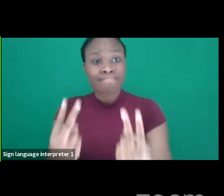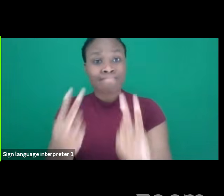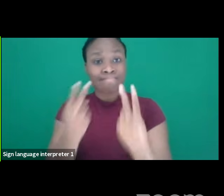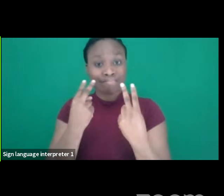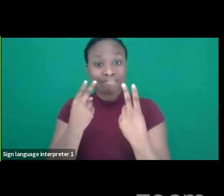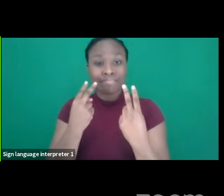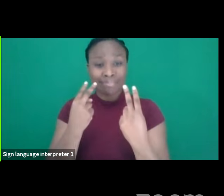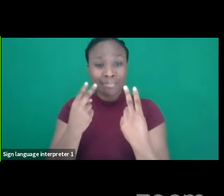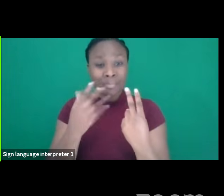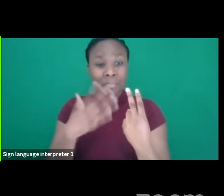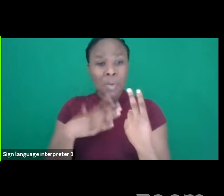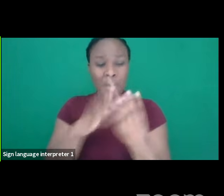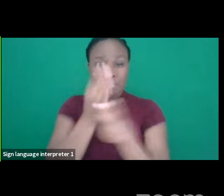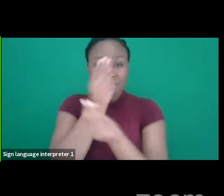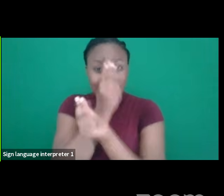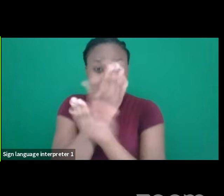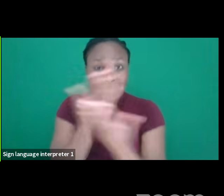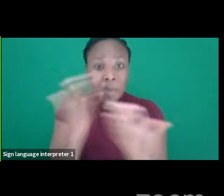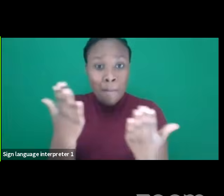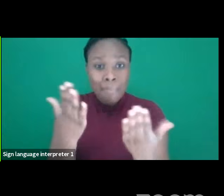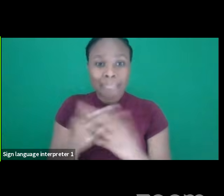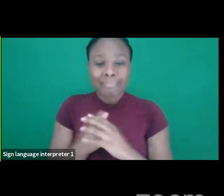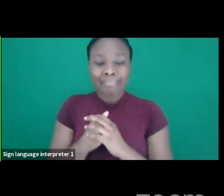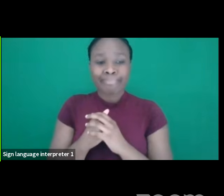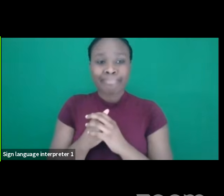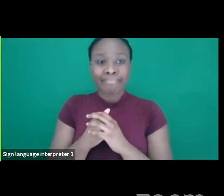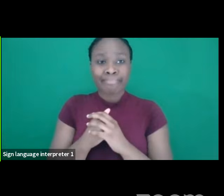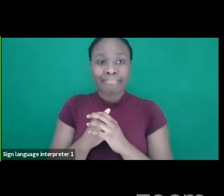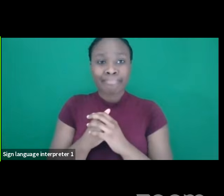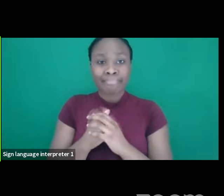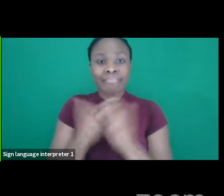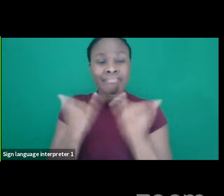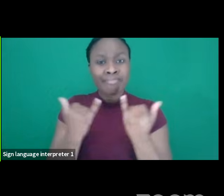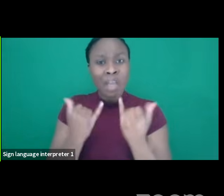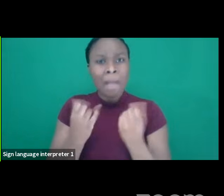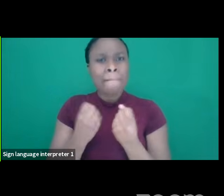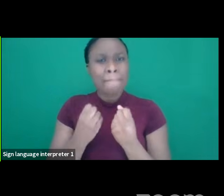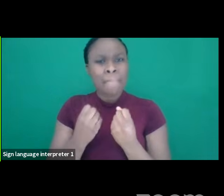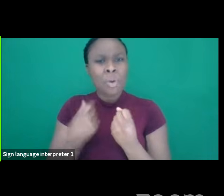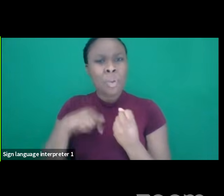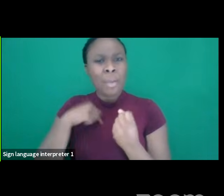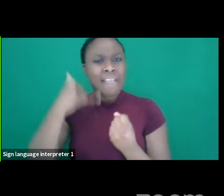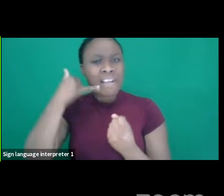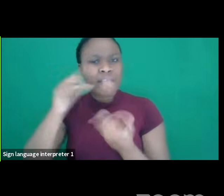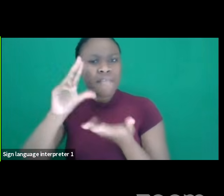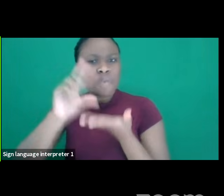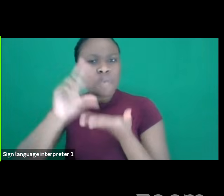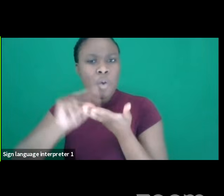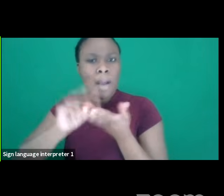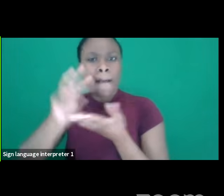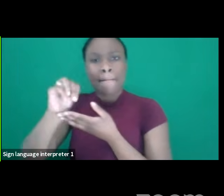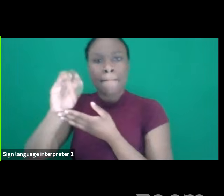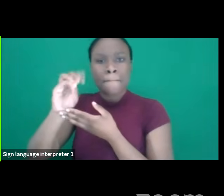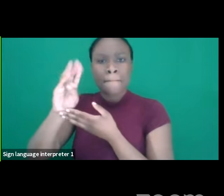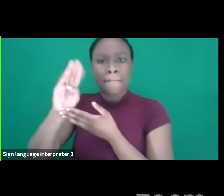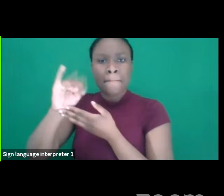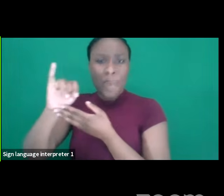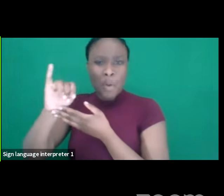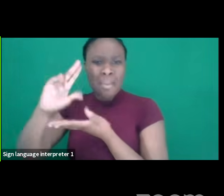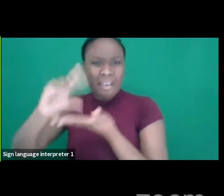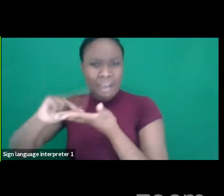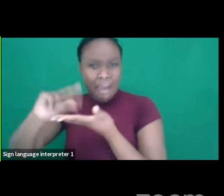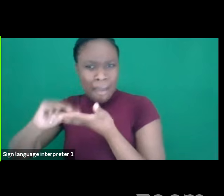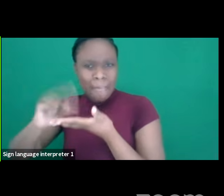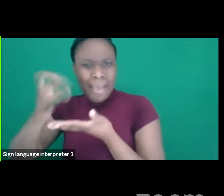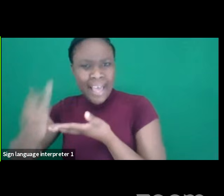are a number of these electronic channels that we've put in place over a period of a year and a half,